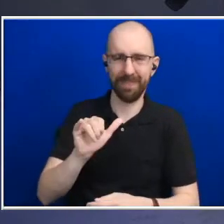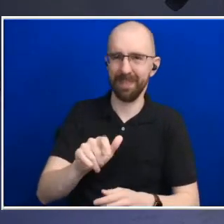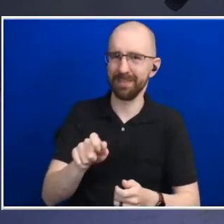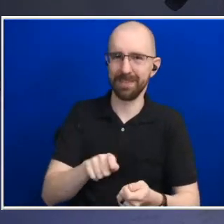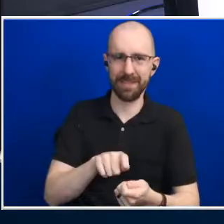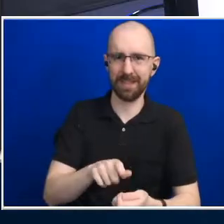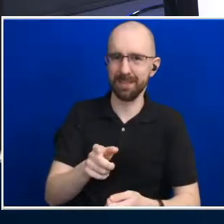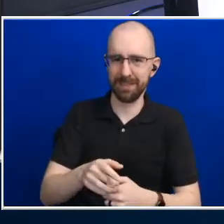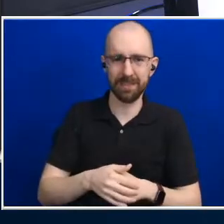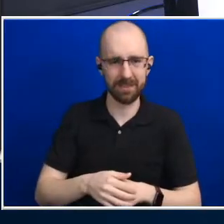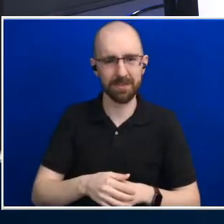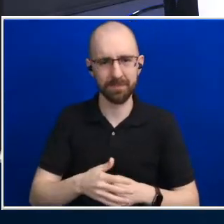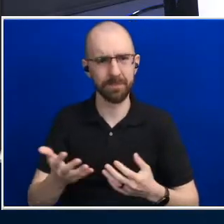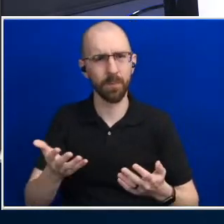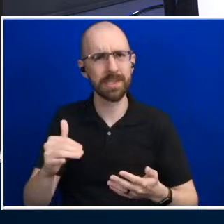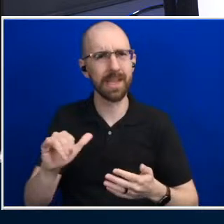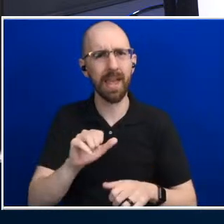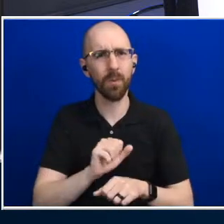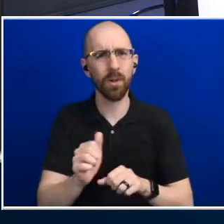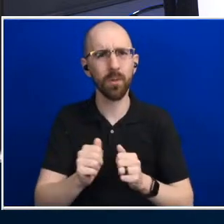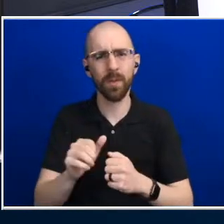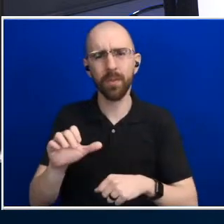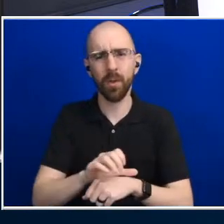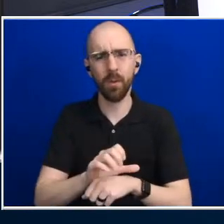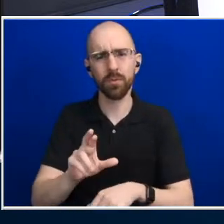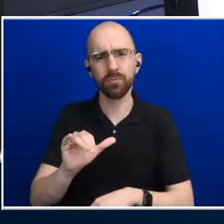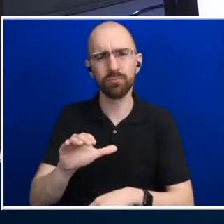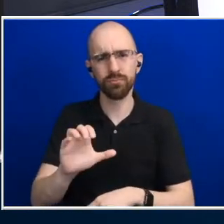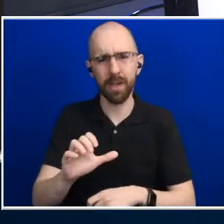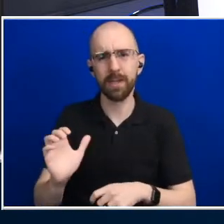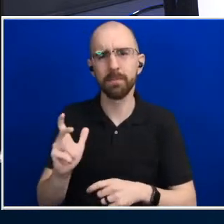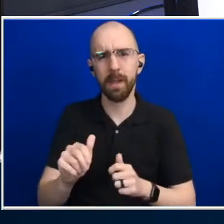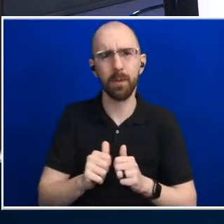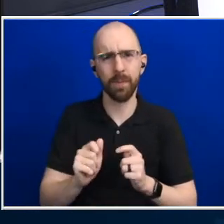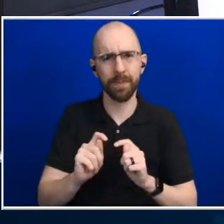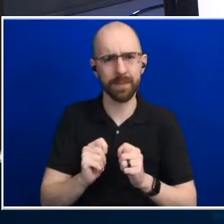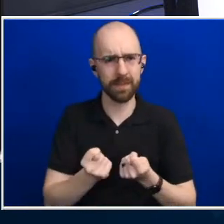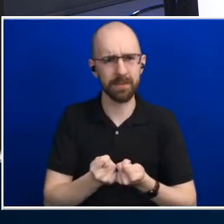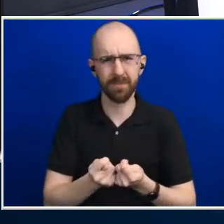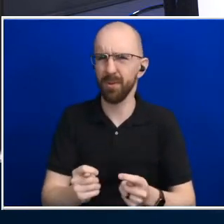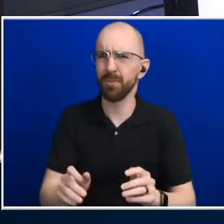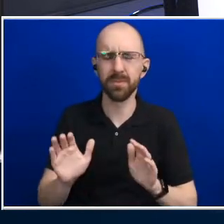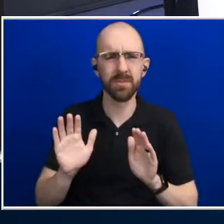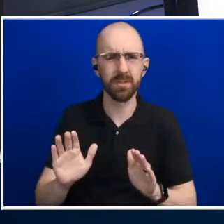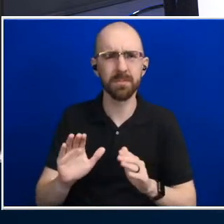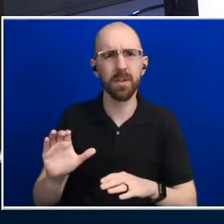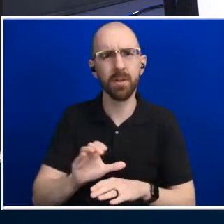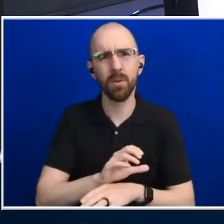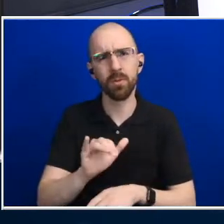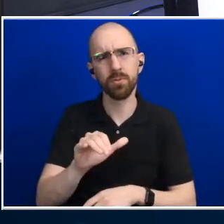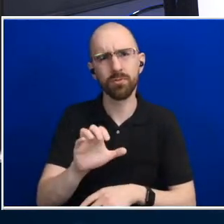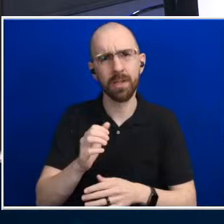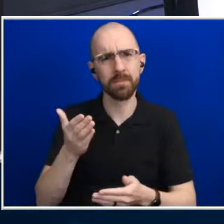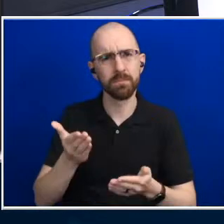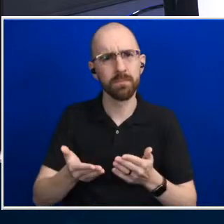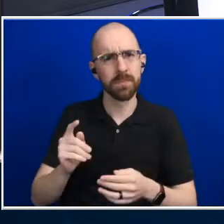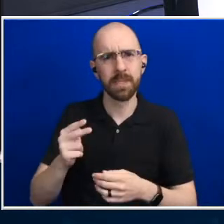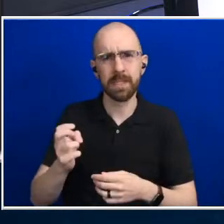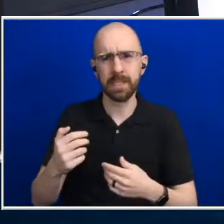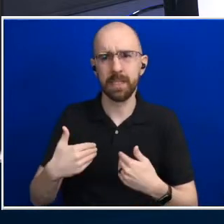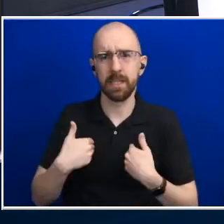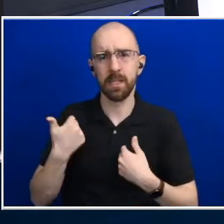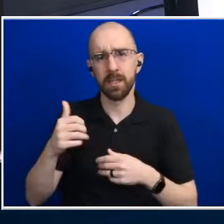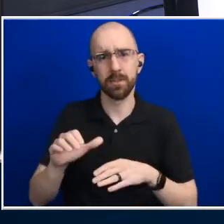What's it like working with Coach Rice and getting back with the team? Oh, it's awesome. Coach Rice is probably one of the youngest coaches I've ever worked